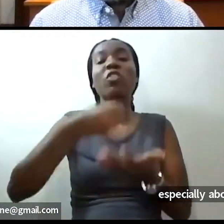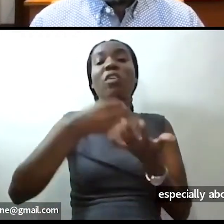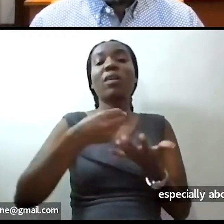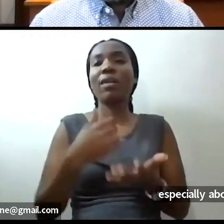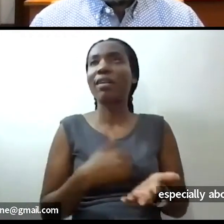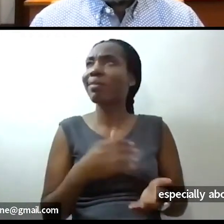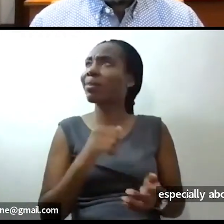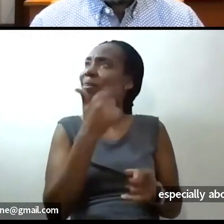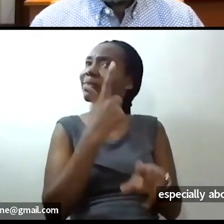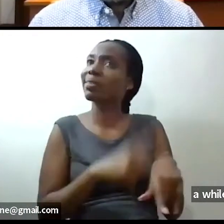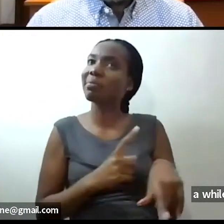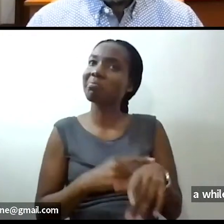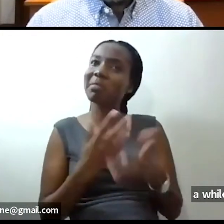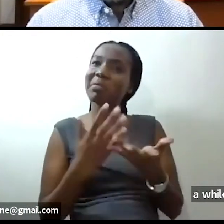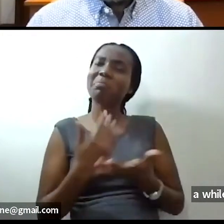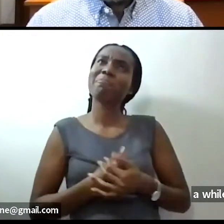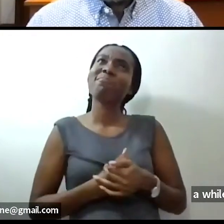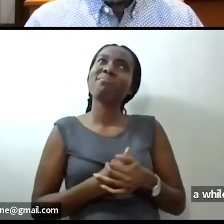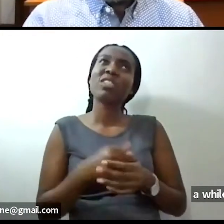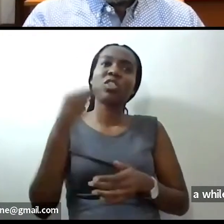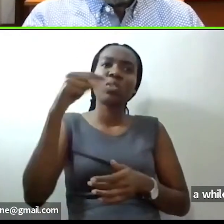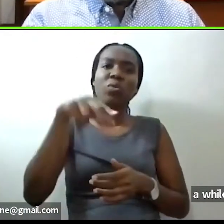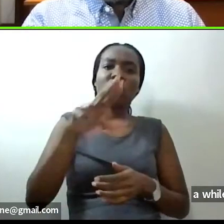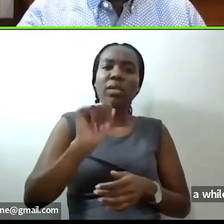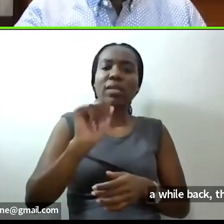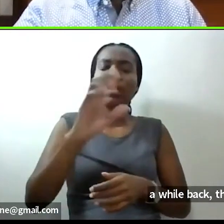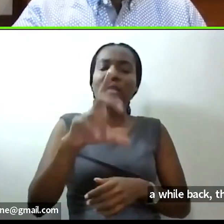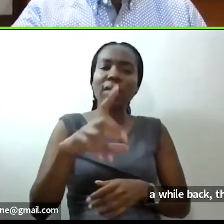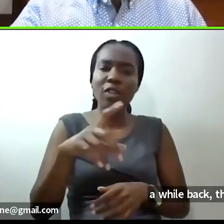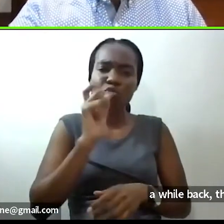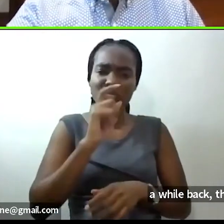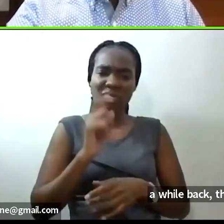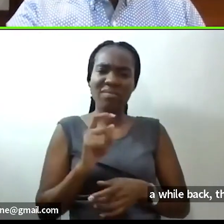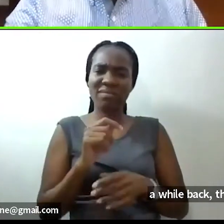like quail farming. So then